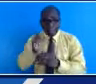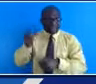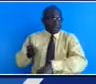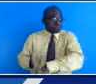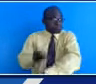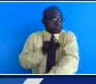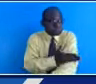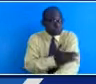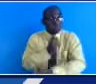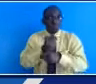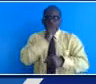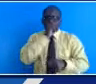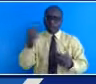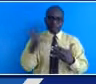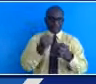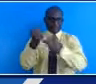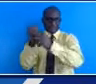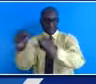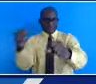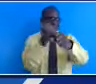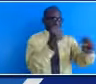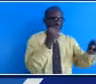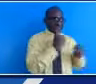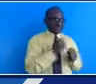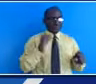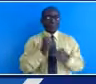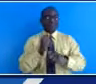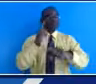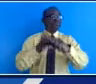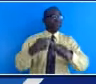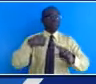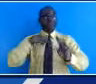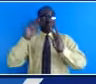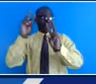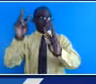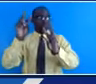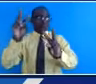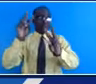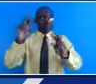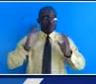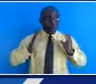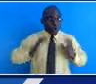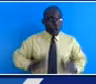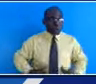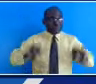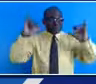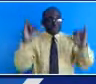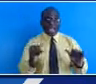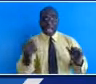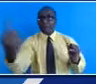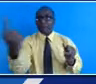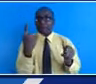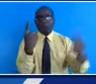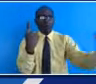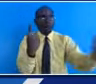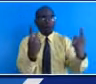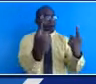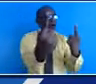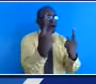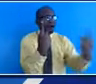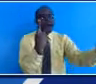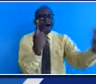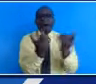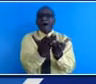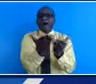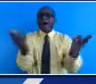of our families. We see them once a week, sometimes twice a week when we're lucky, and we get to know them. We get to know their children and, you know, everything about them. And that's